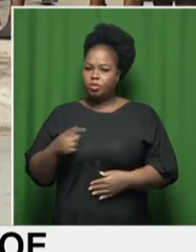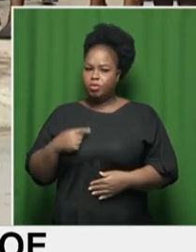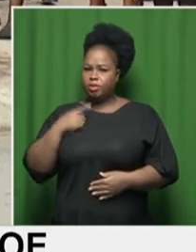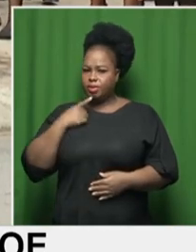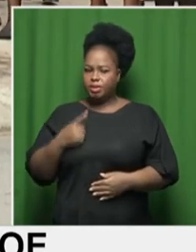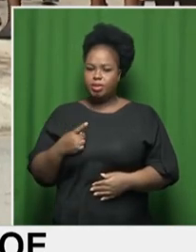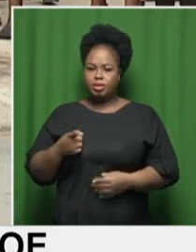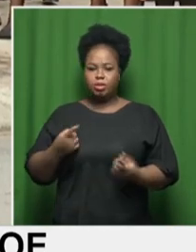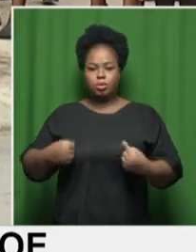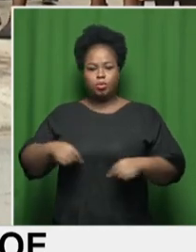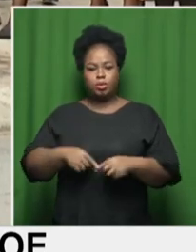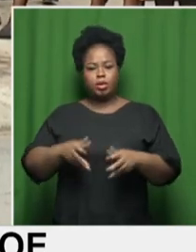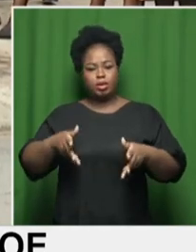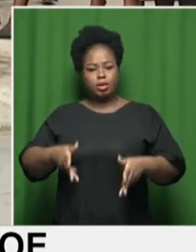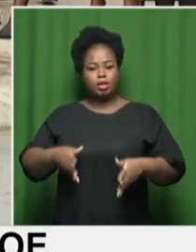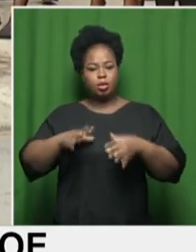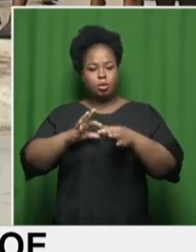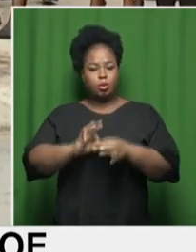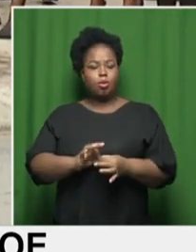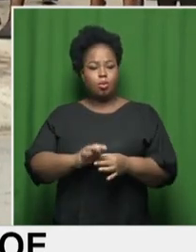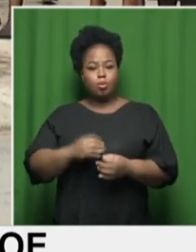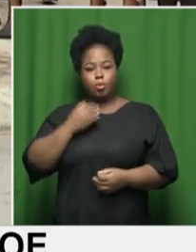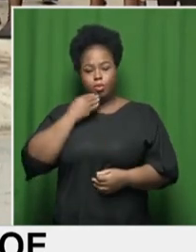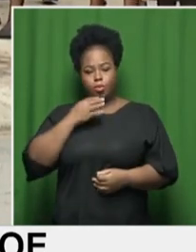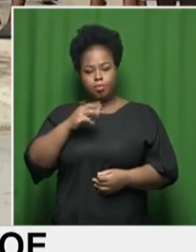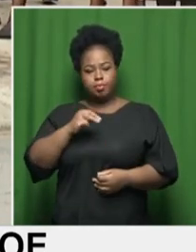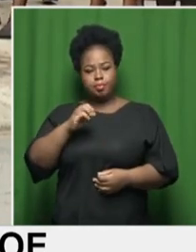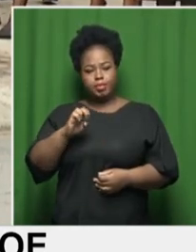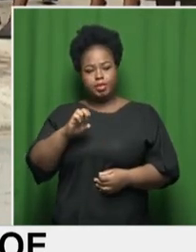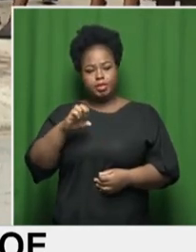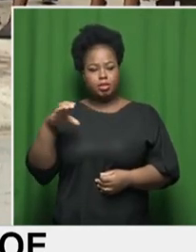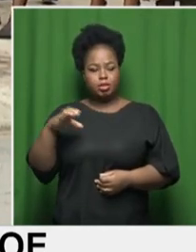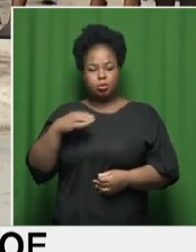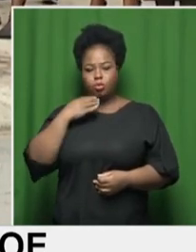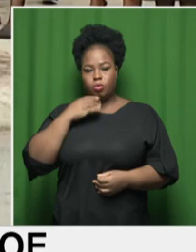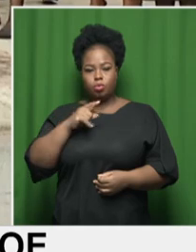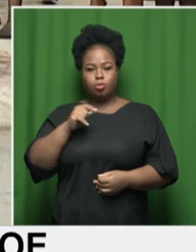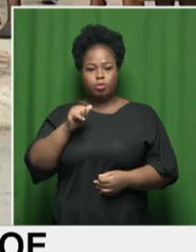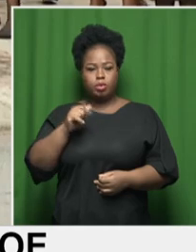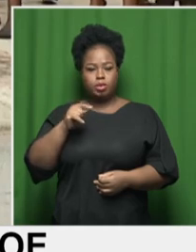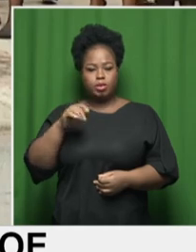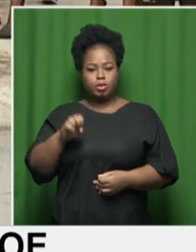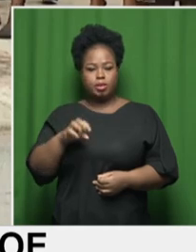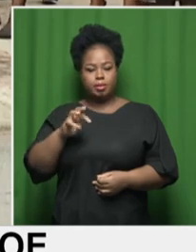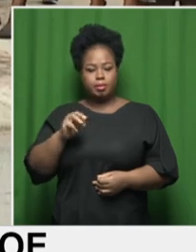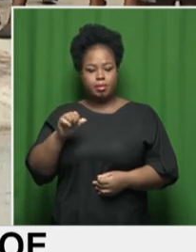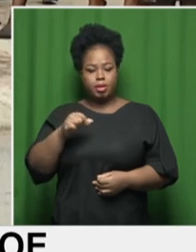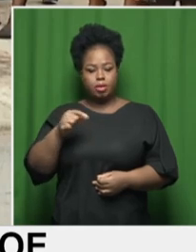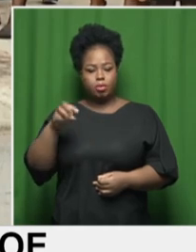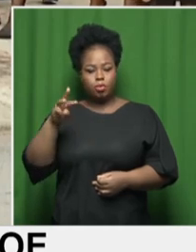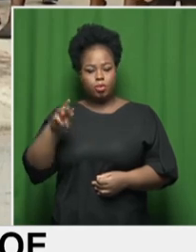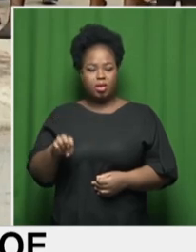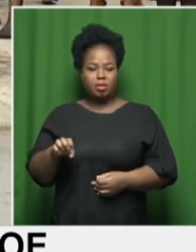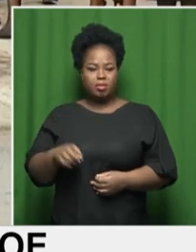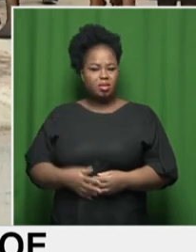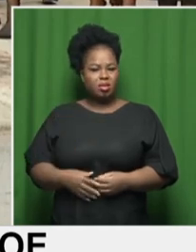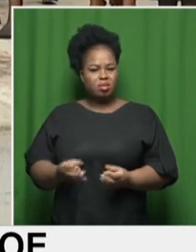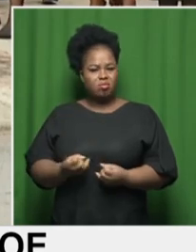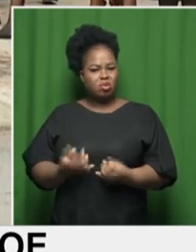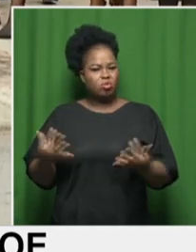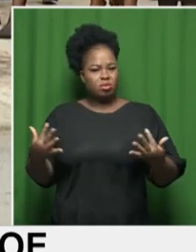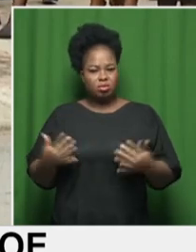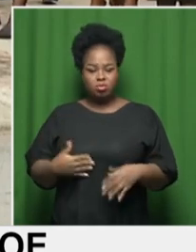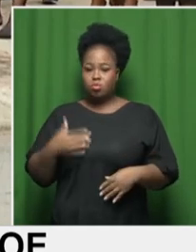Lebu, we are at the home of the MEC Ted Makgoe. Here we are with mostly the